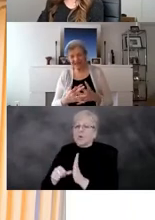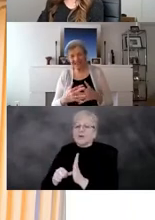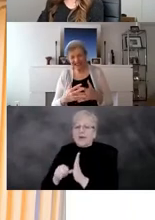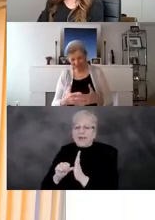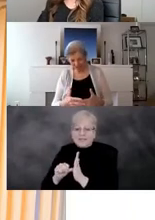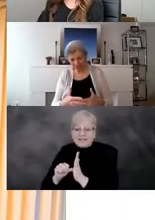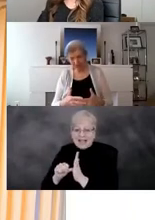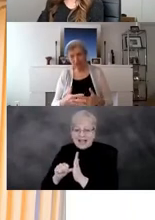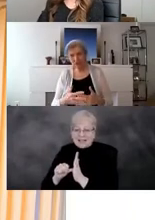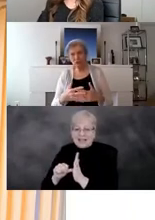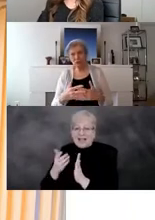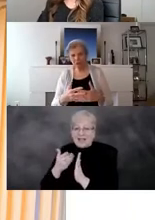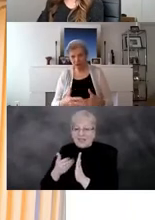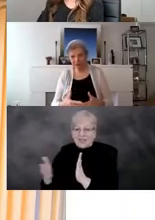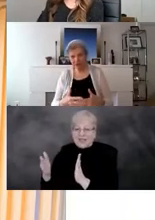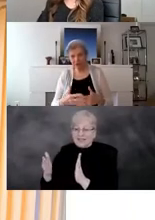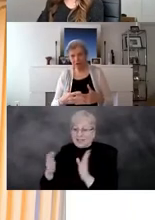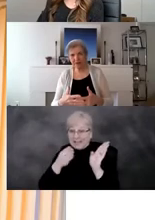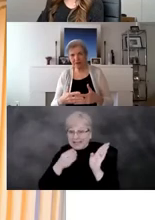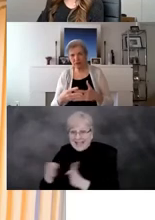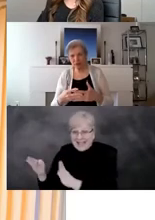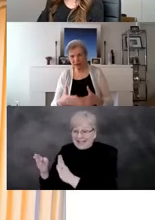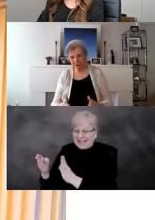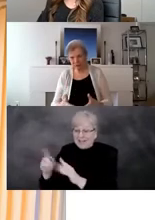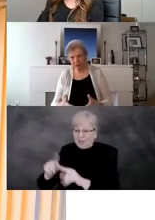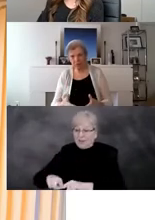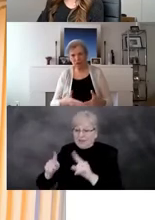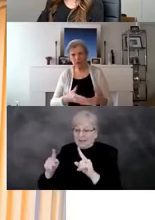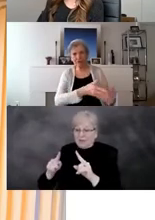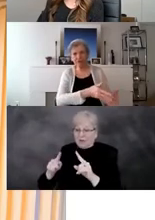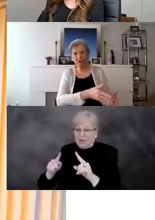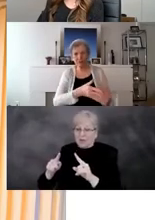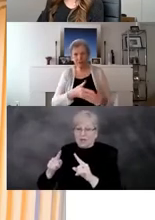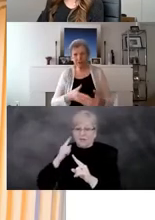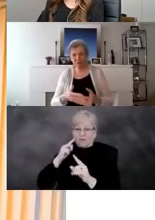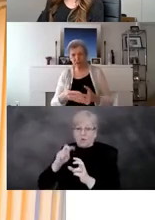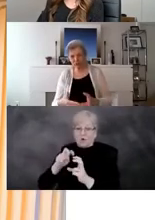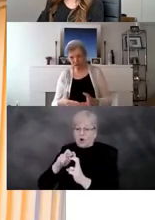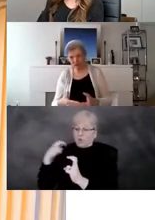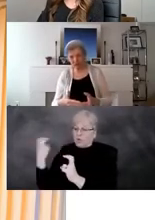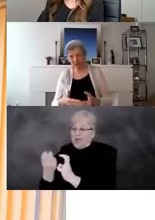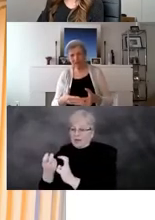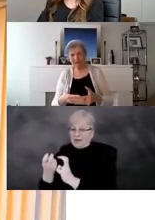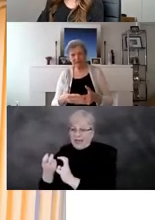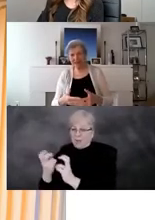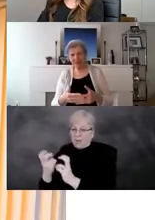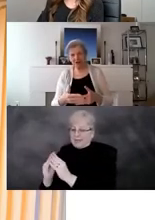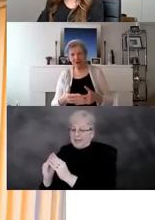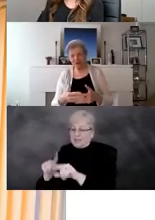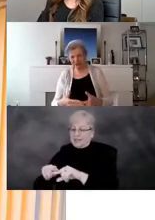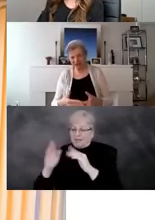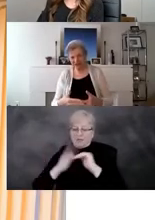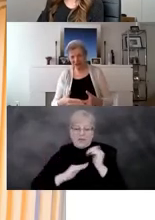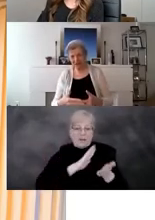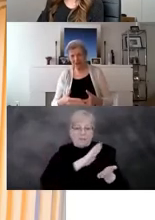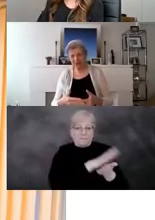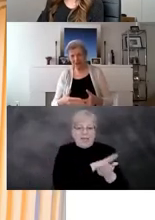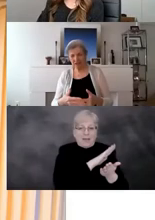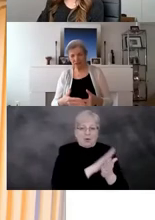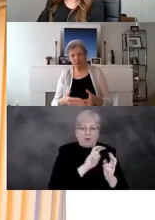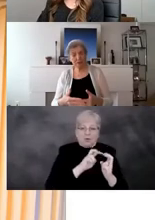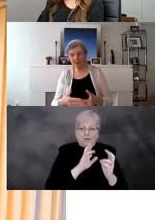are intended to be different about roundtables from paper sessions. Some of that